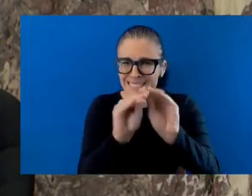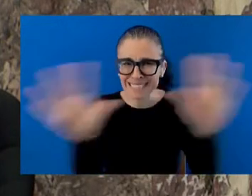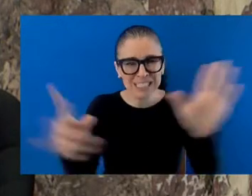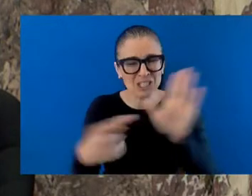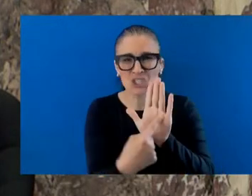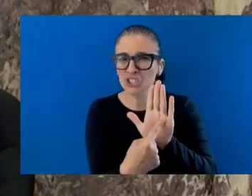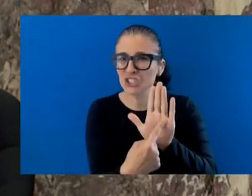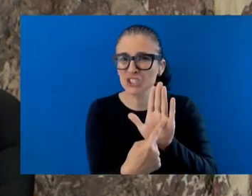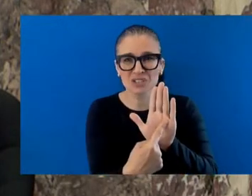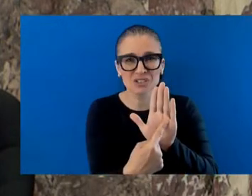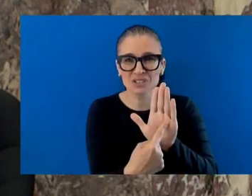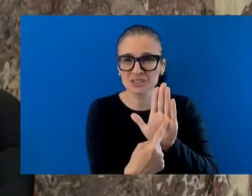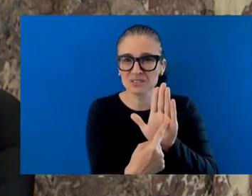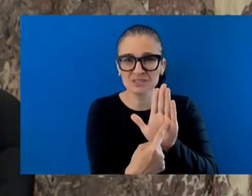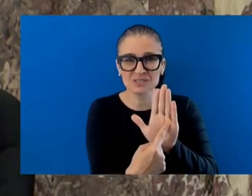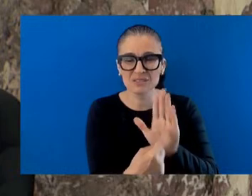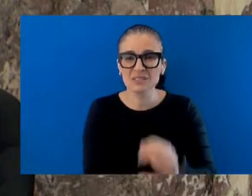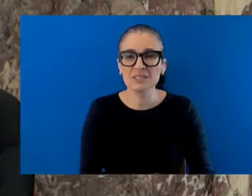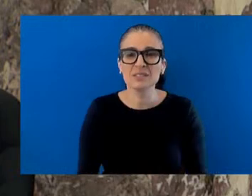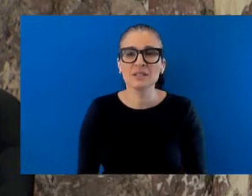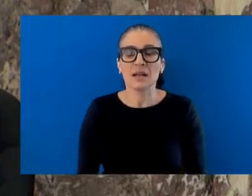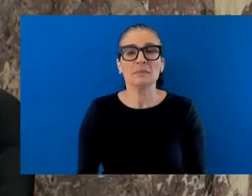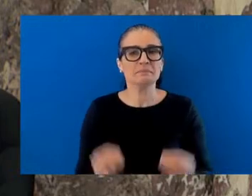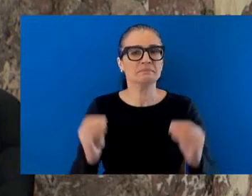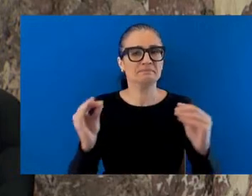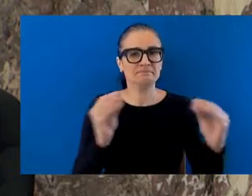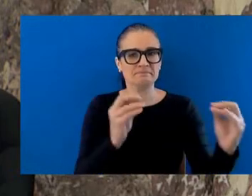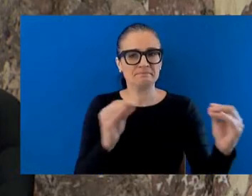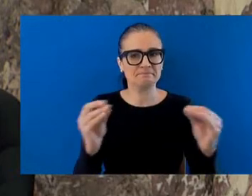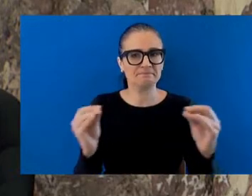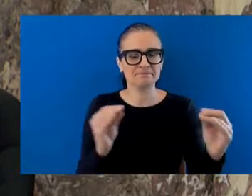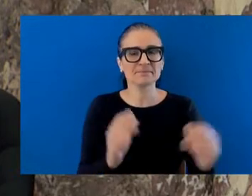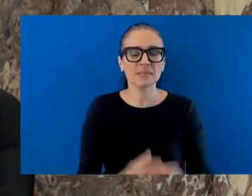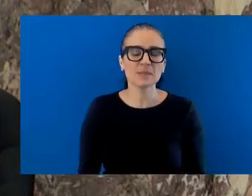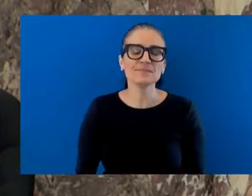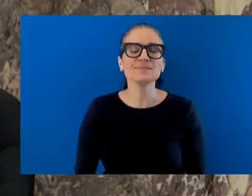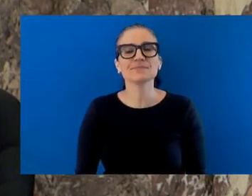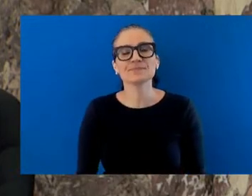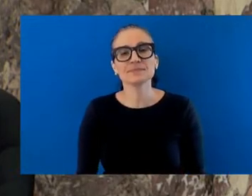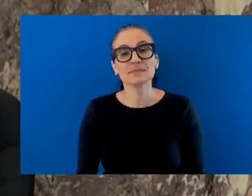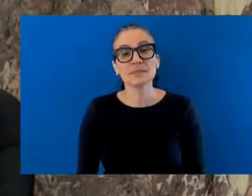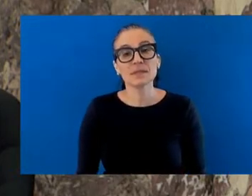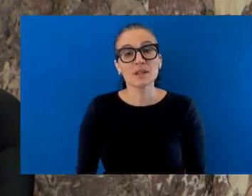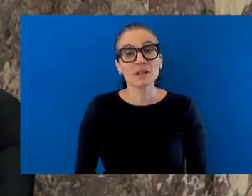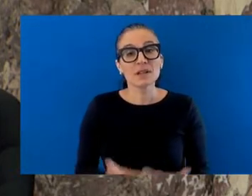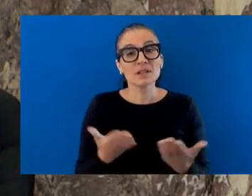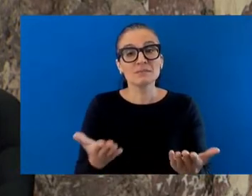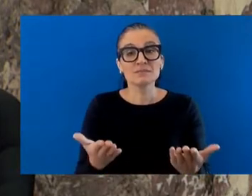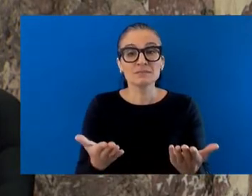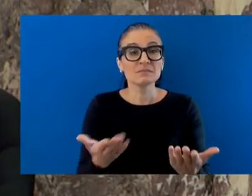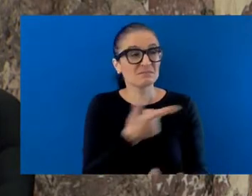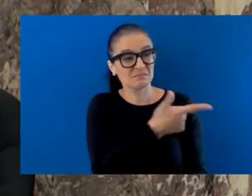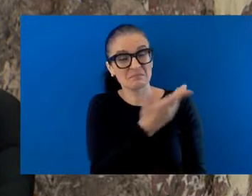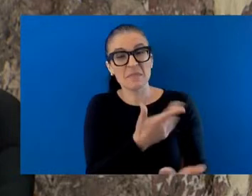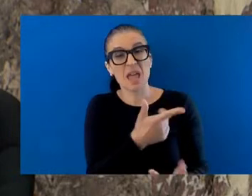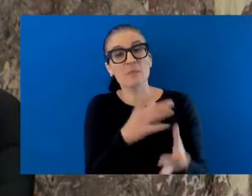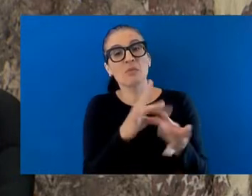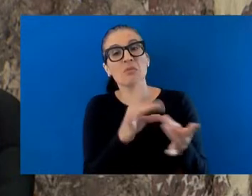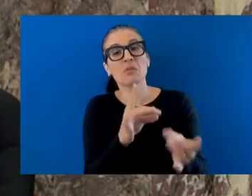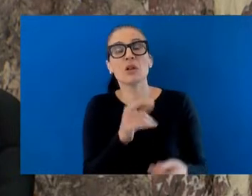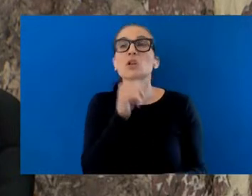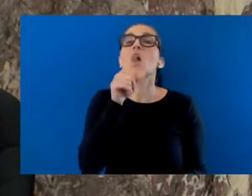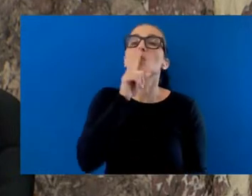And that members, hospitals are members. So the members may say that's not the case. They have explicit policies that says it is, and I encourage them to